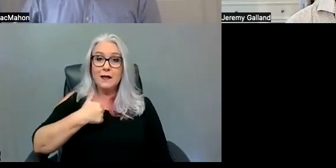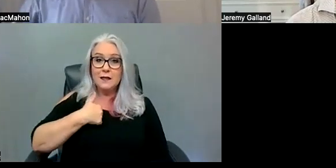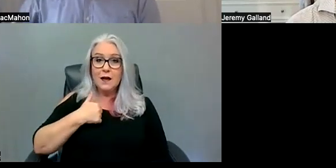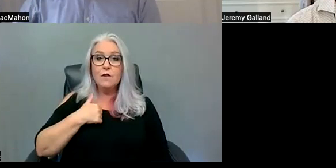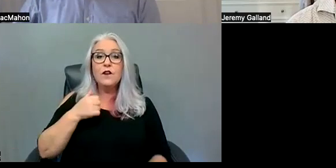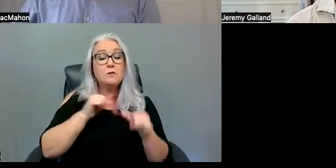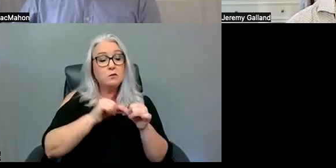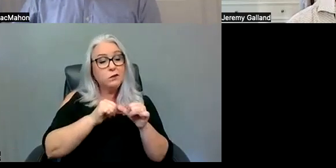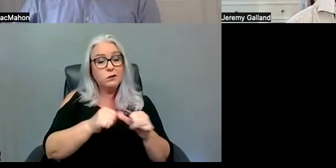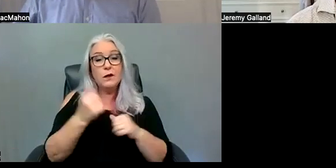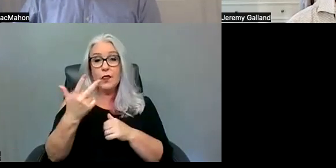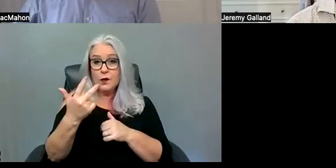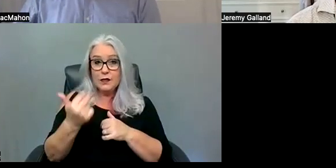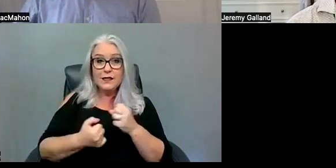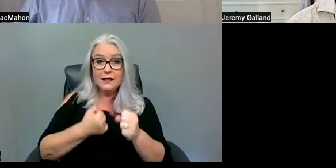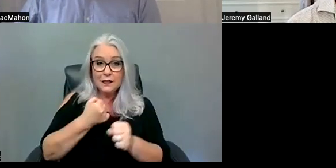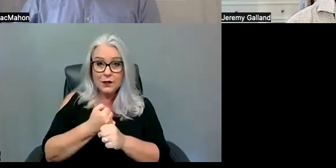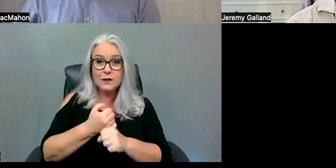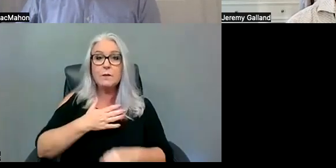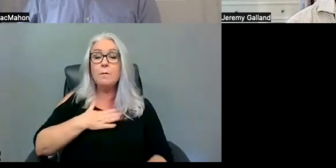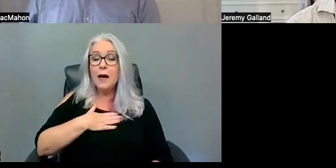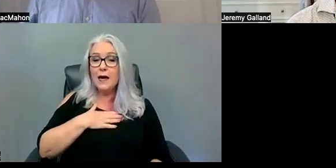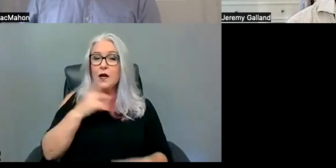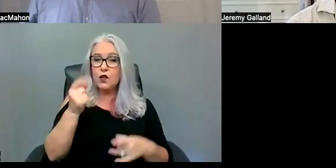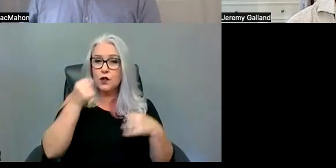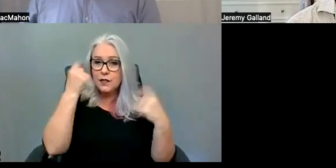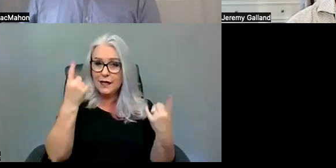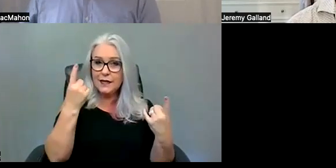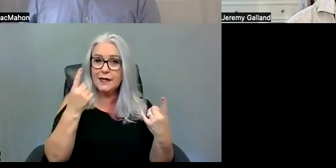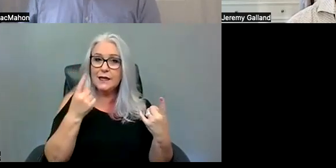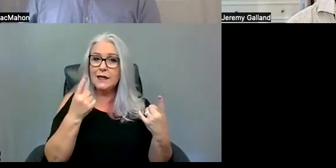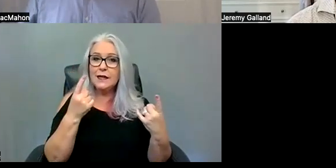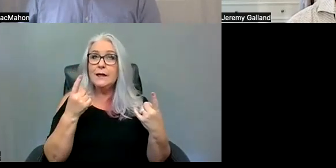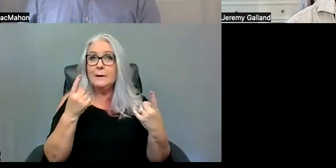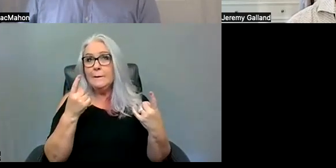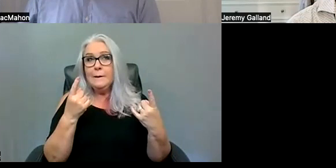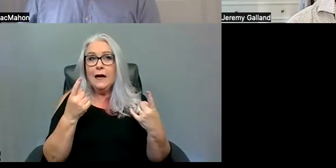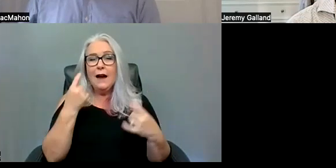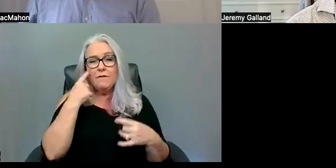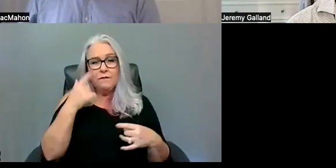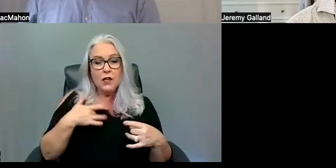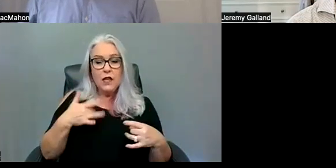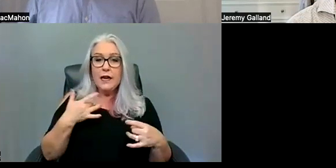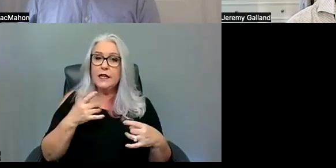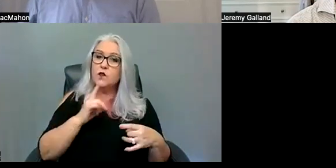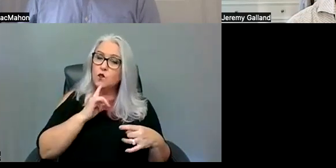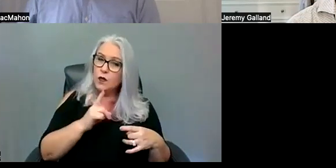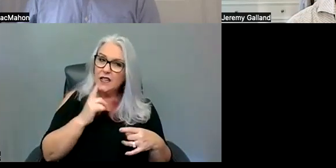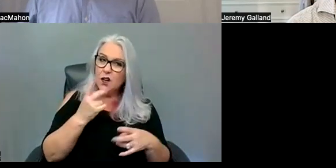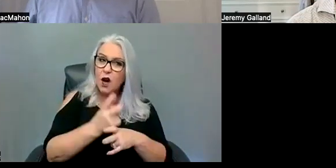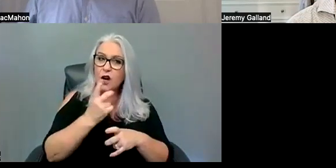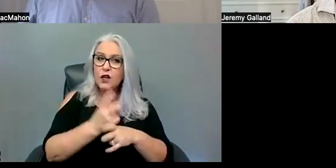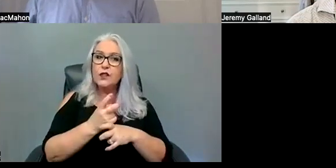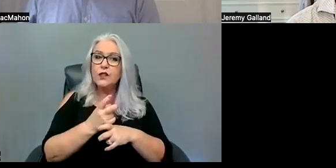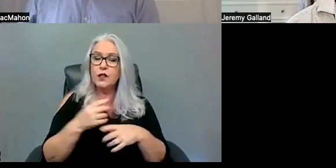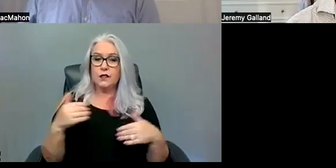years, my learning curve would not be very steep. And I think it's very hard when you're a new board member to learn about the